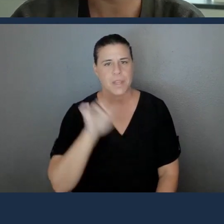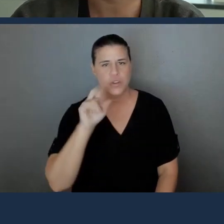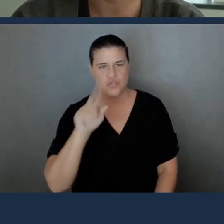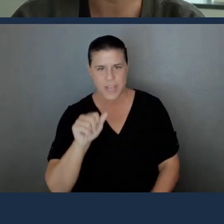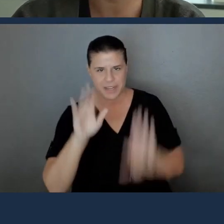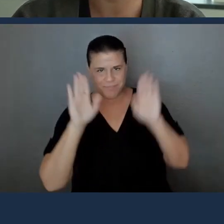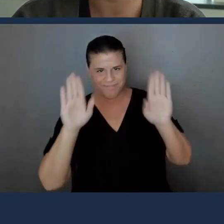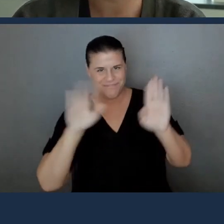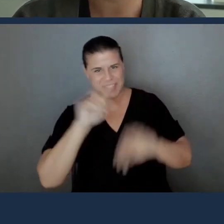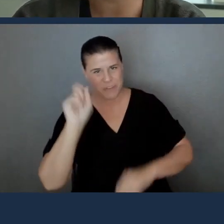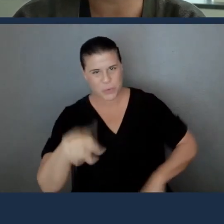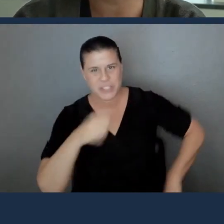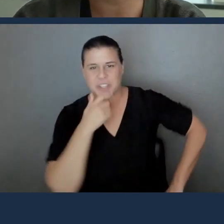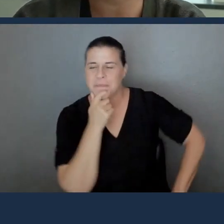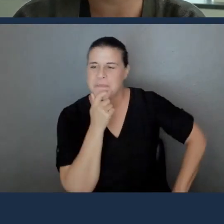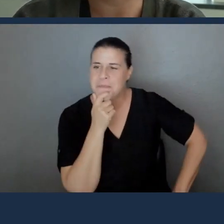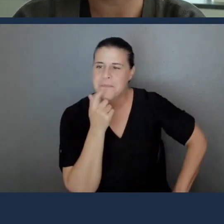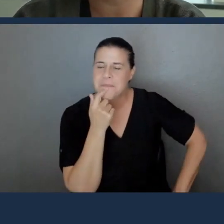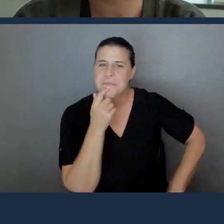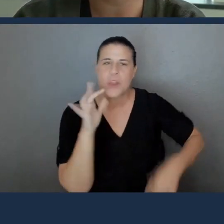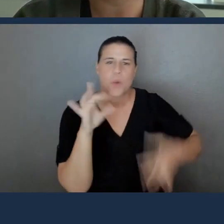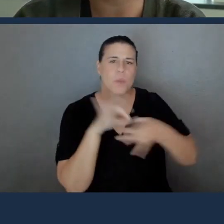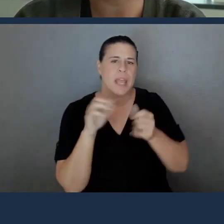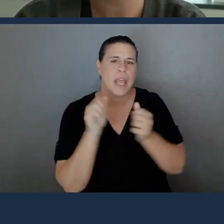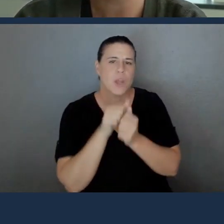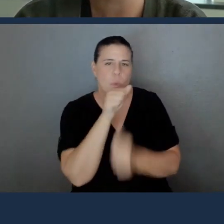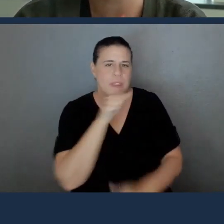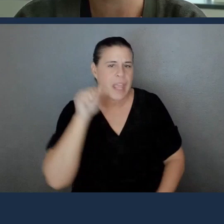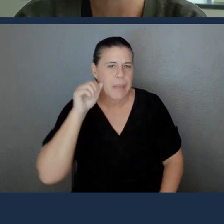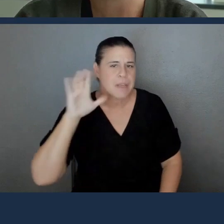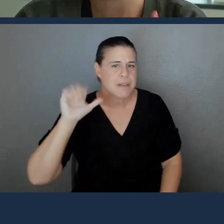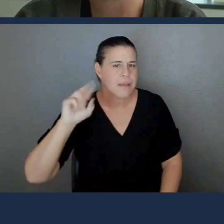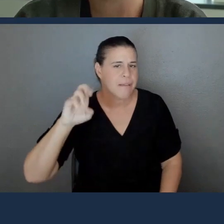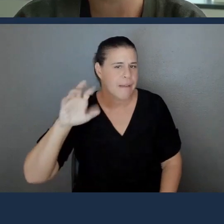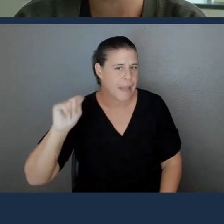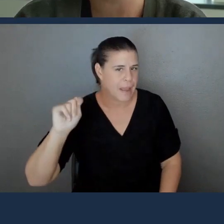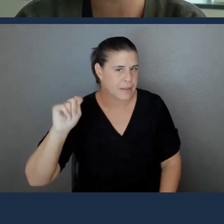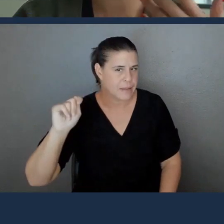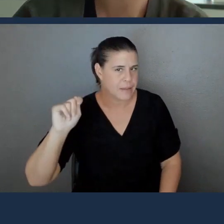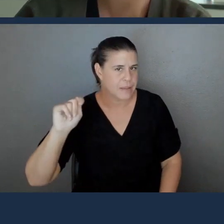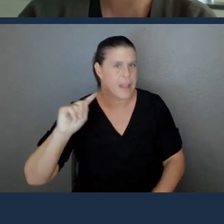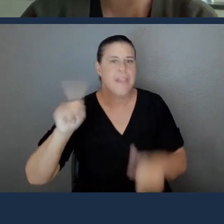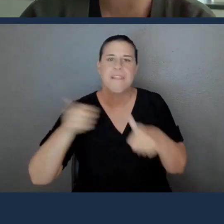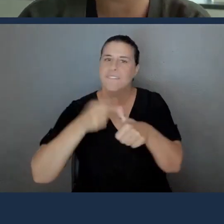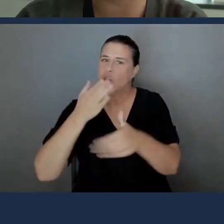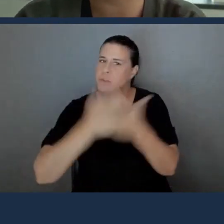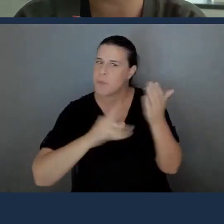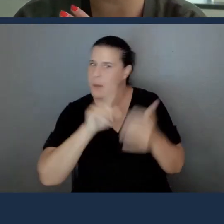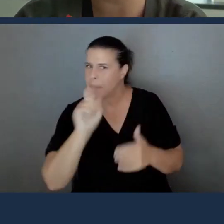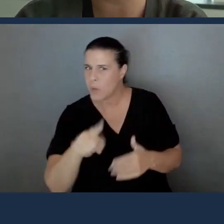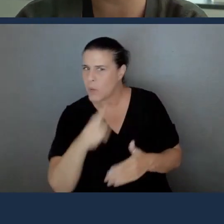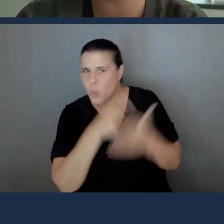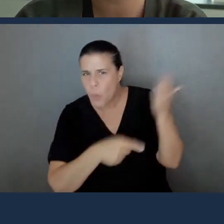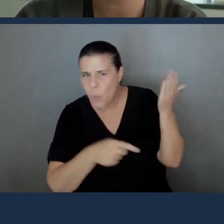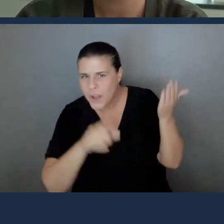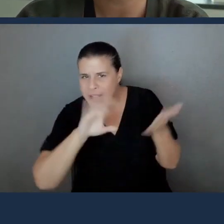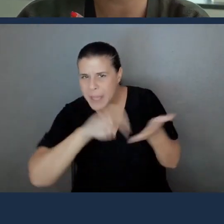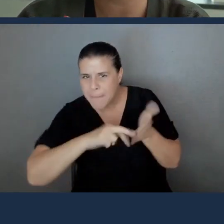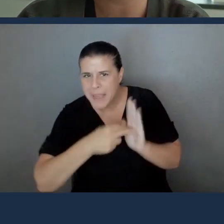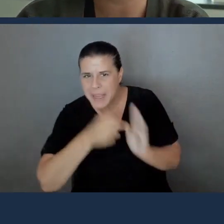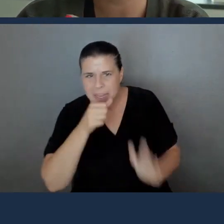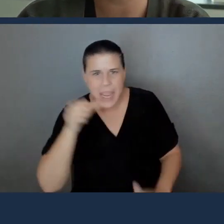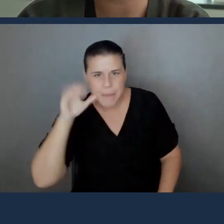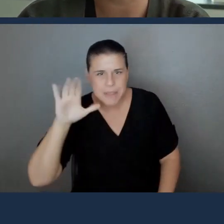So I have a question related to Amazon Connect. For the first part of my question is, what is Amazon Connect for those of